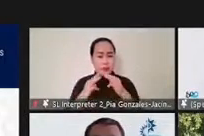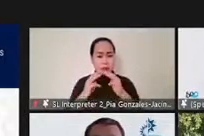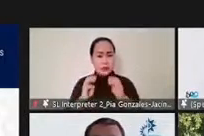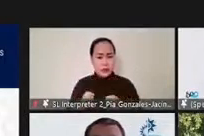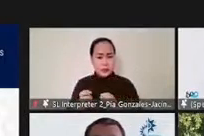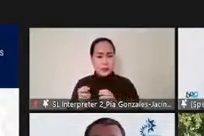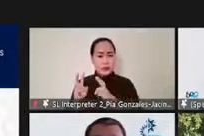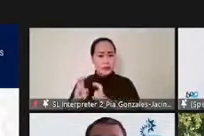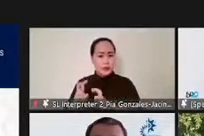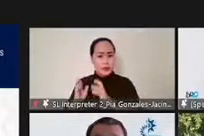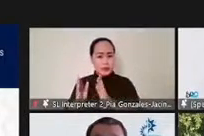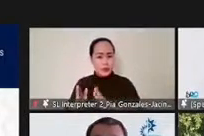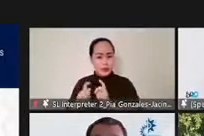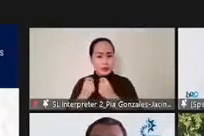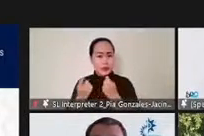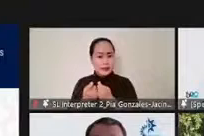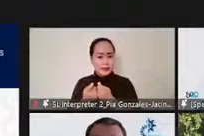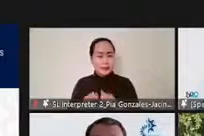Ma'am Pen.